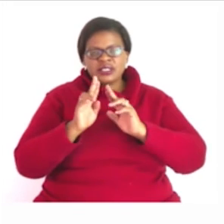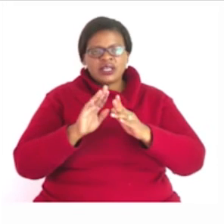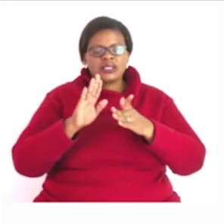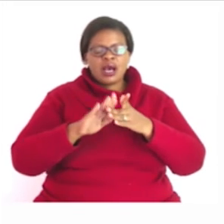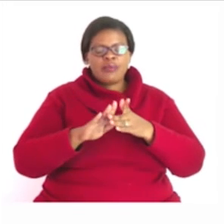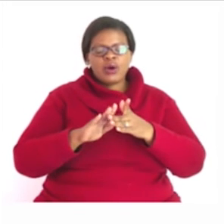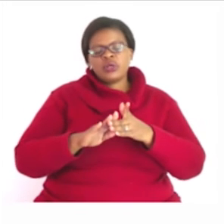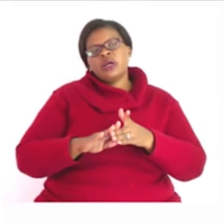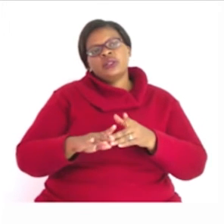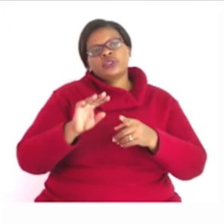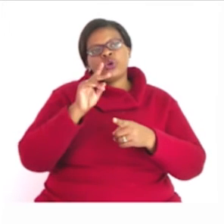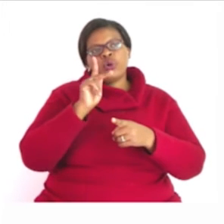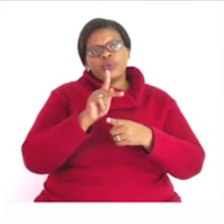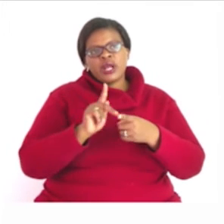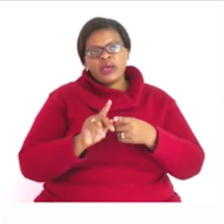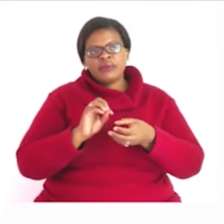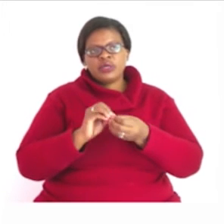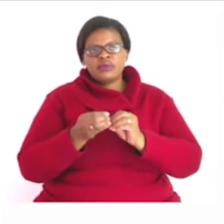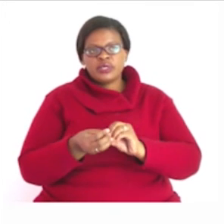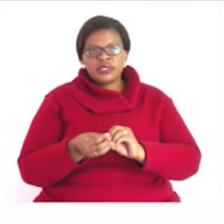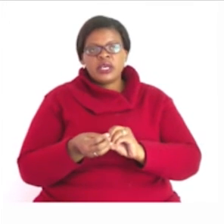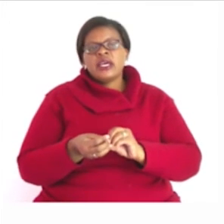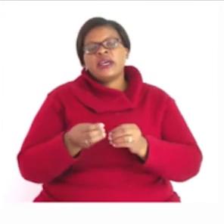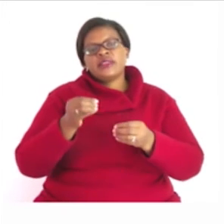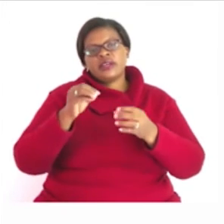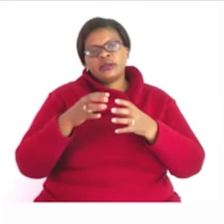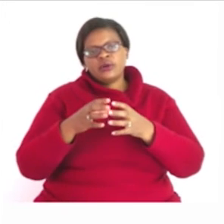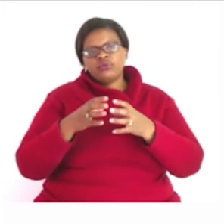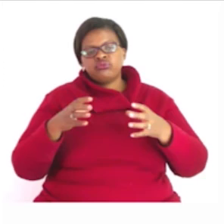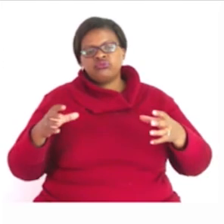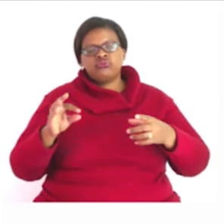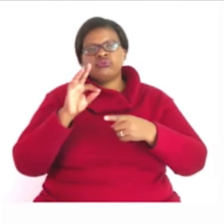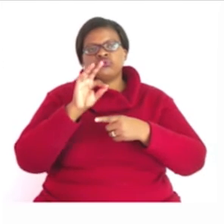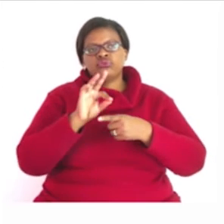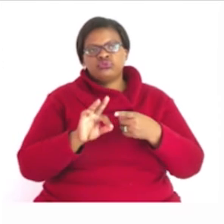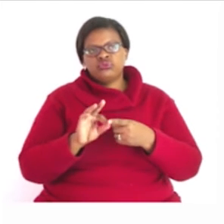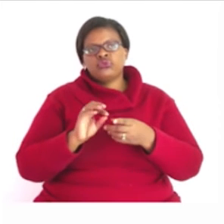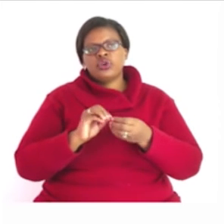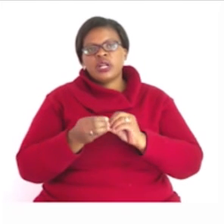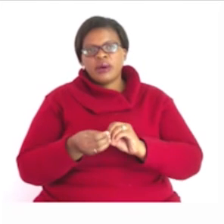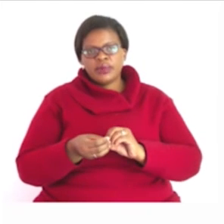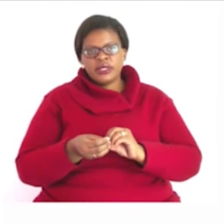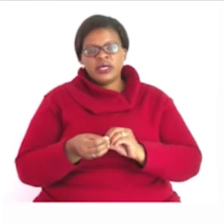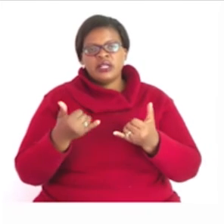numbers has to do with factors. And we are going to look at a couple of factors